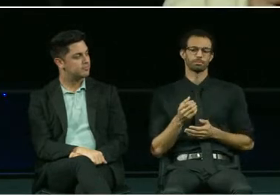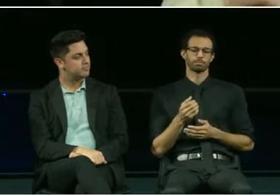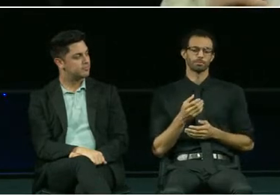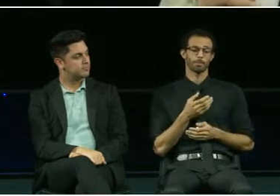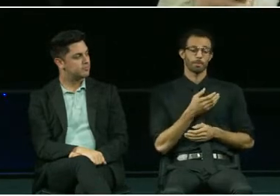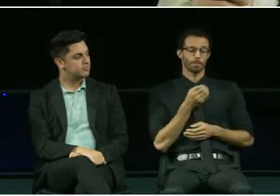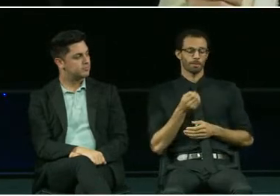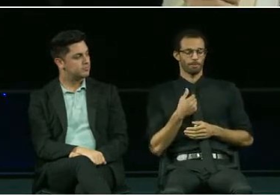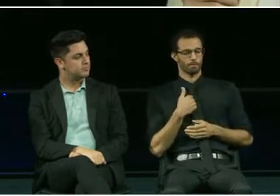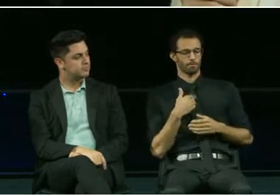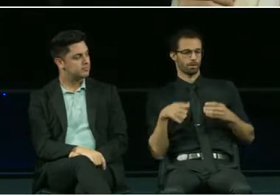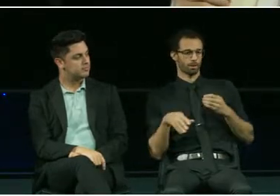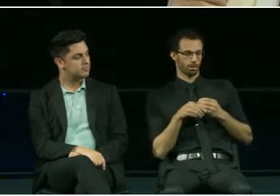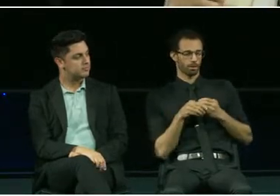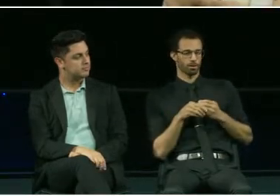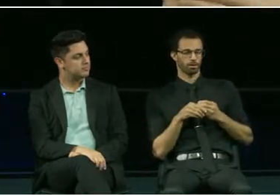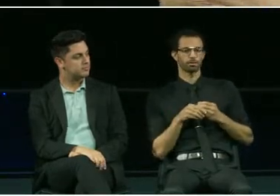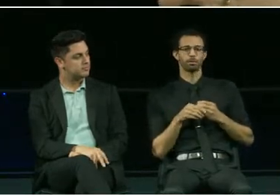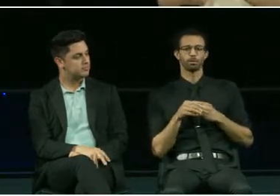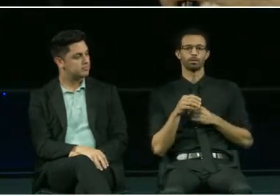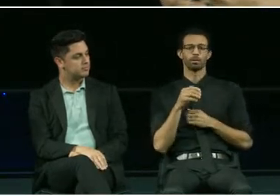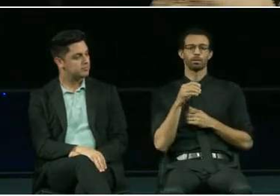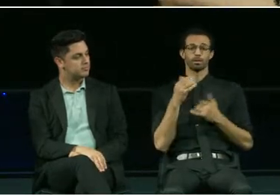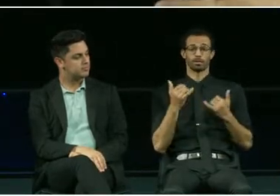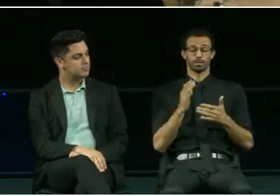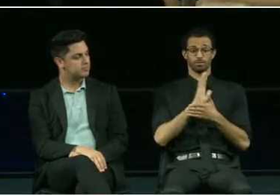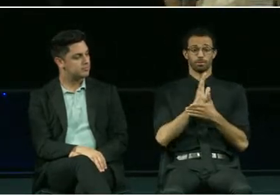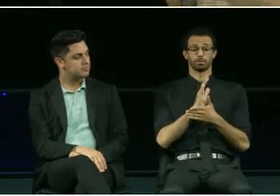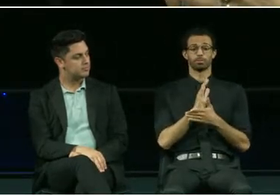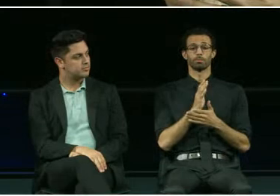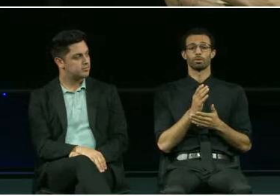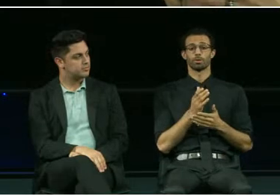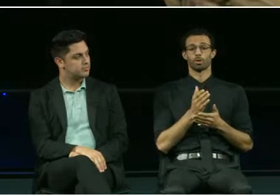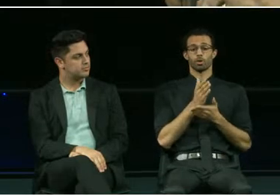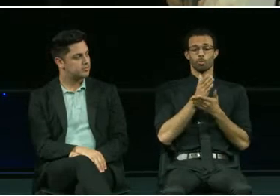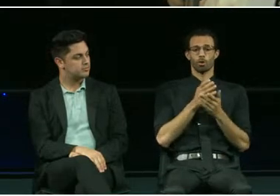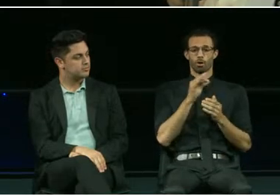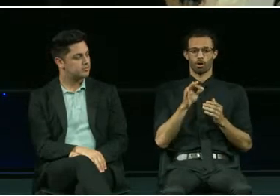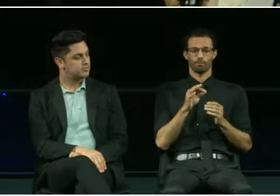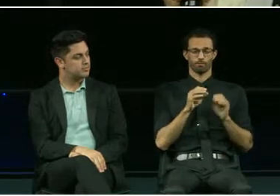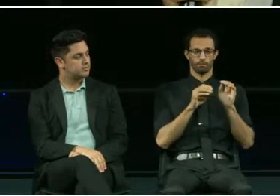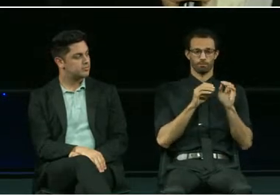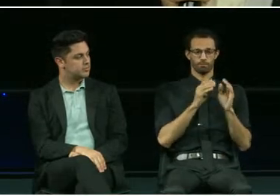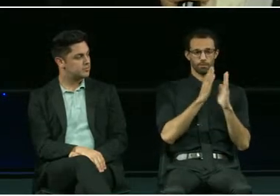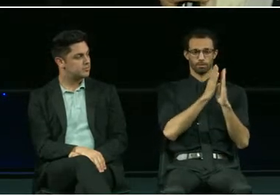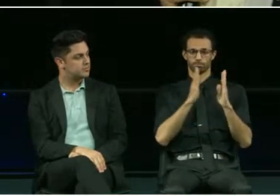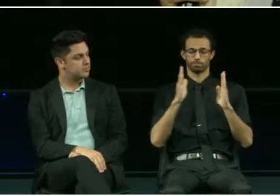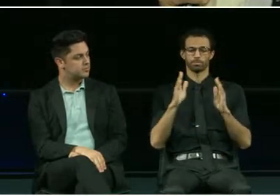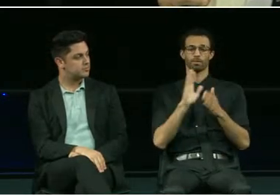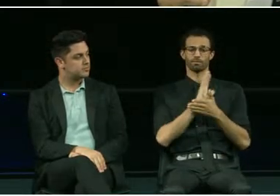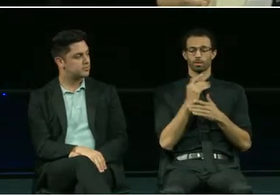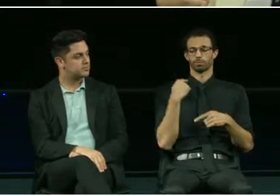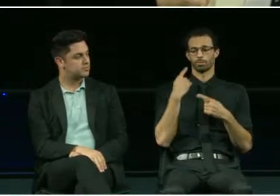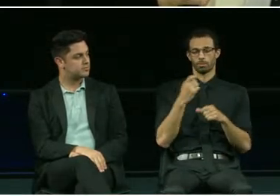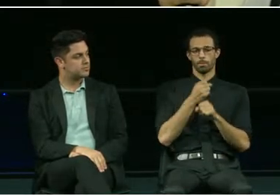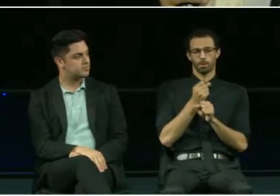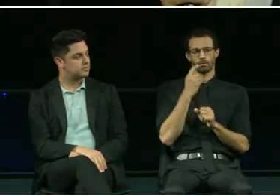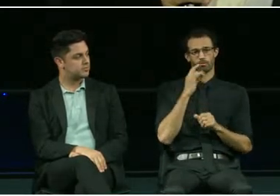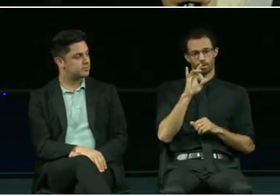Yeah, I'll just add to that this film was part of a set of films that we've been making for the last